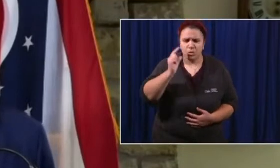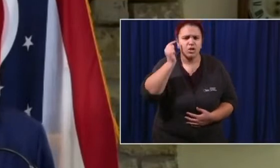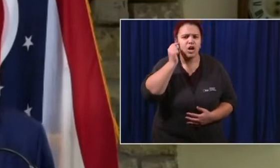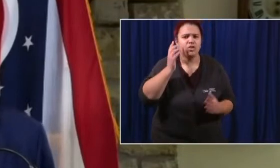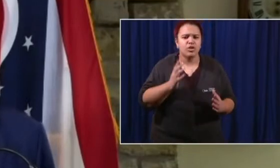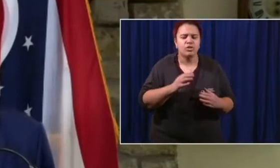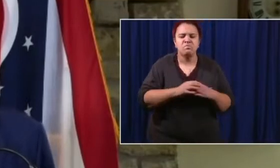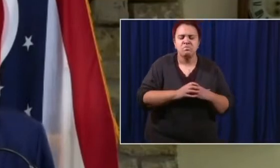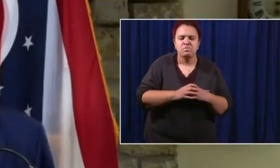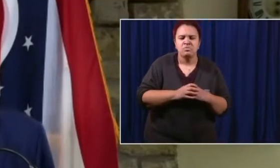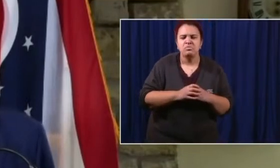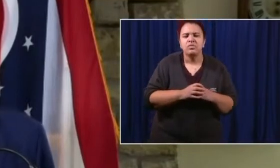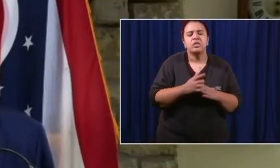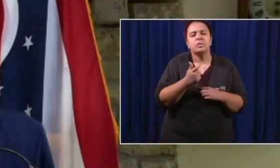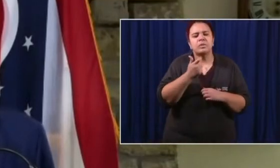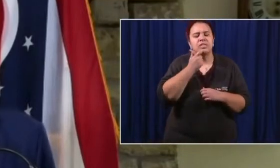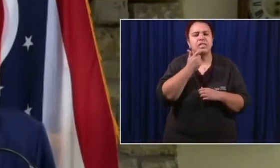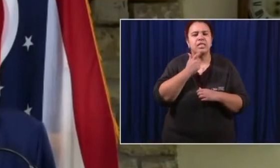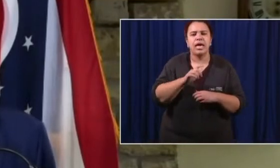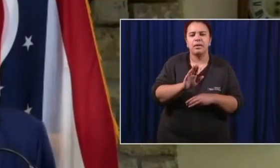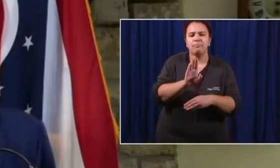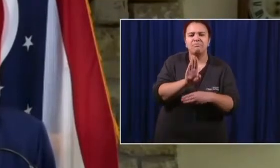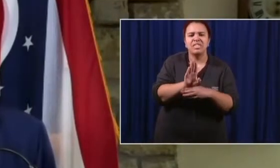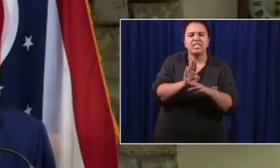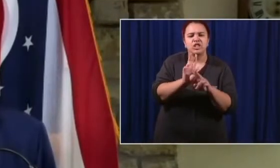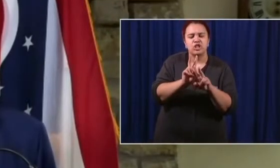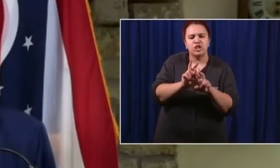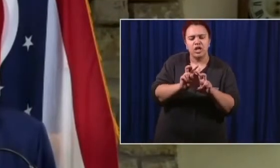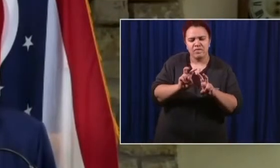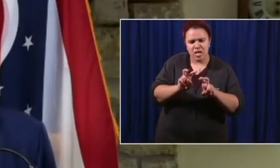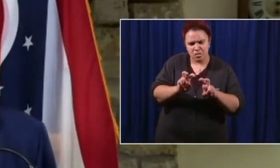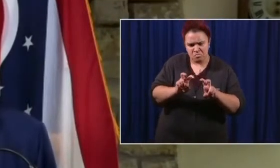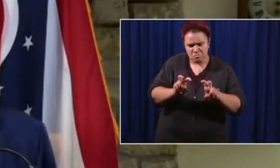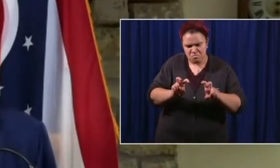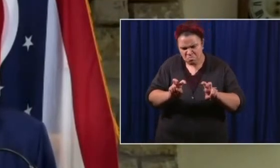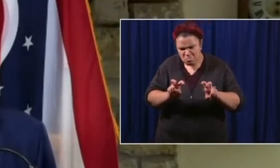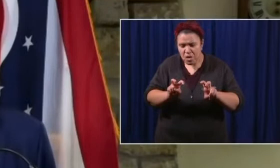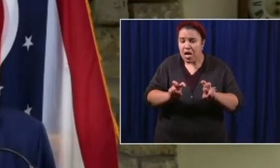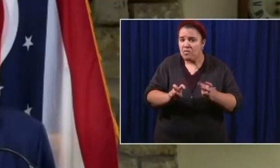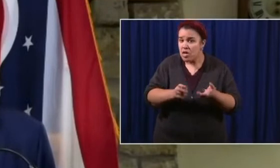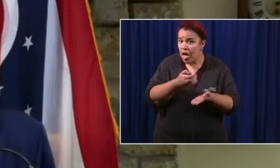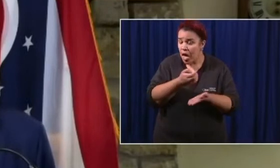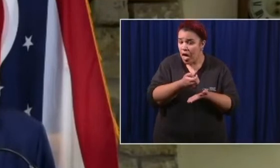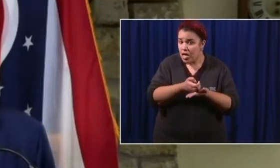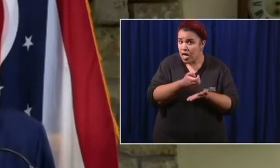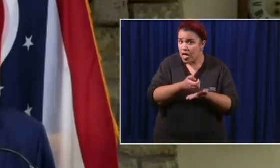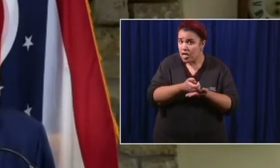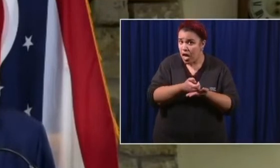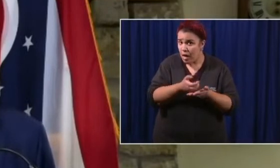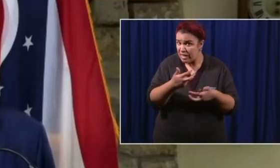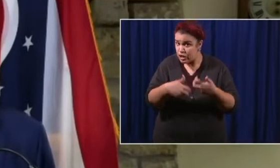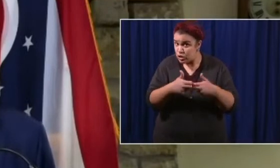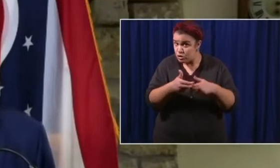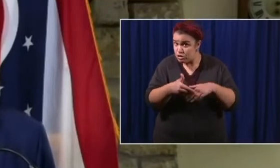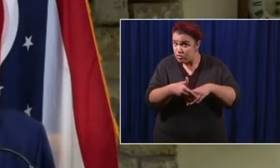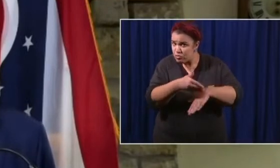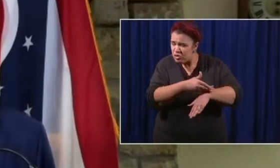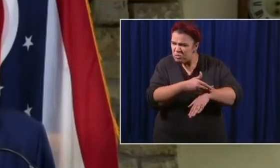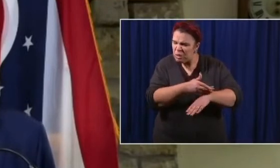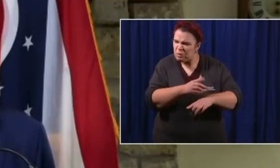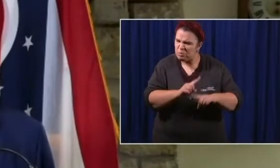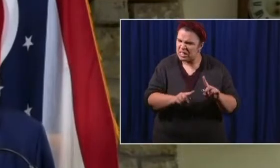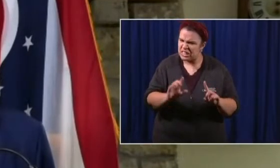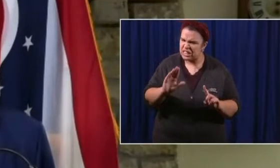business survey today that found economic conditions have improved since the first quarter, but remained below